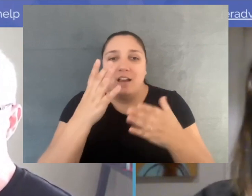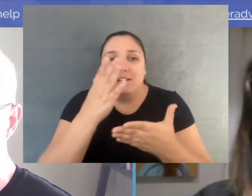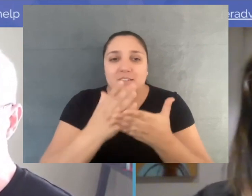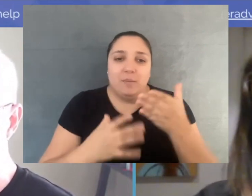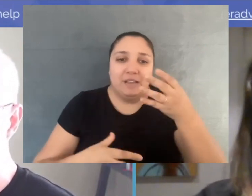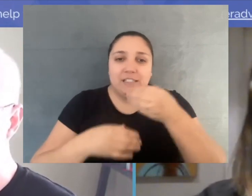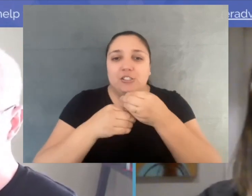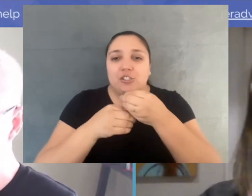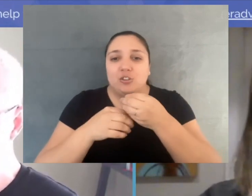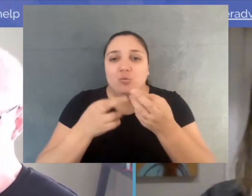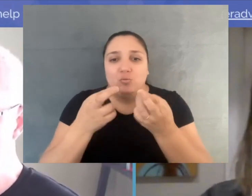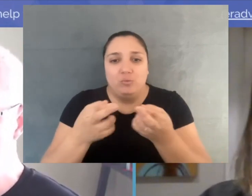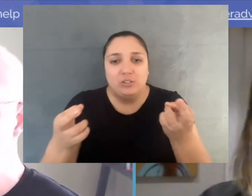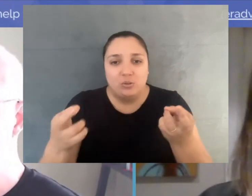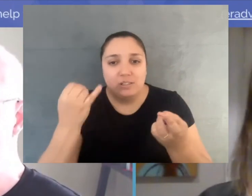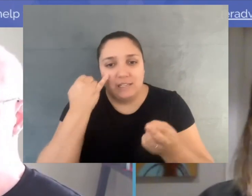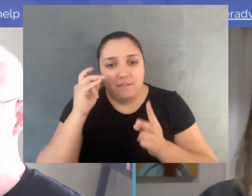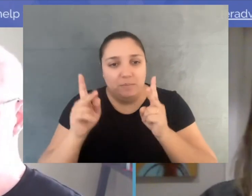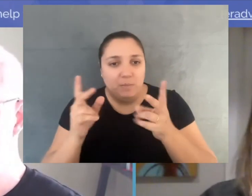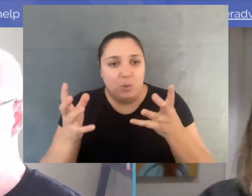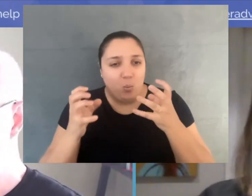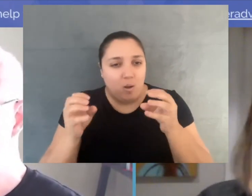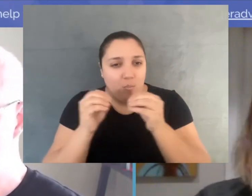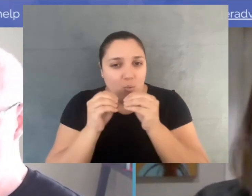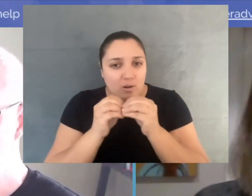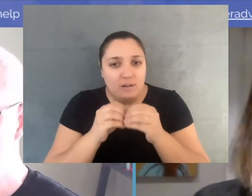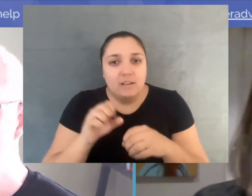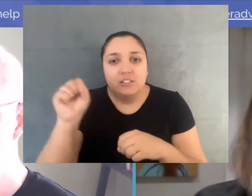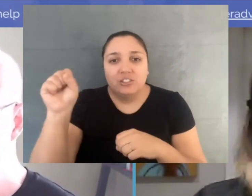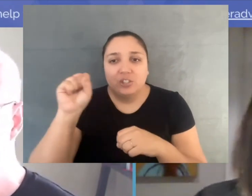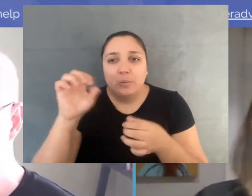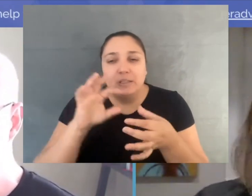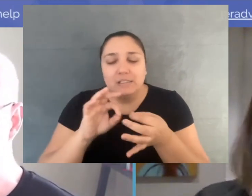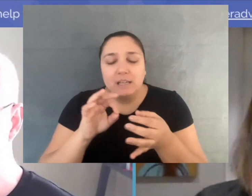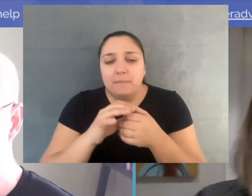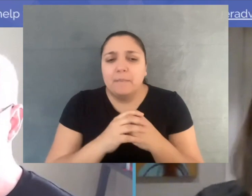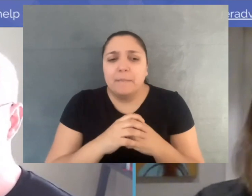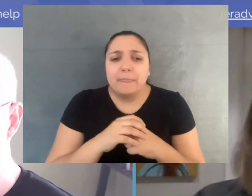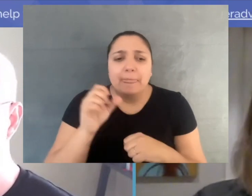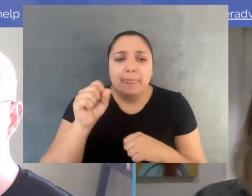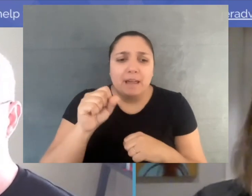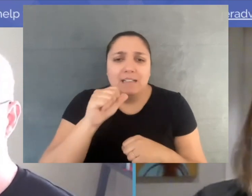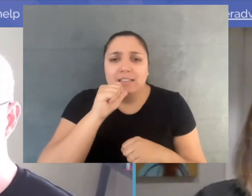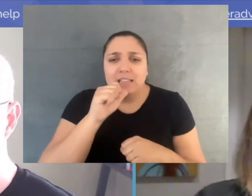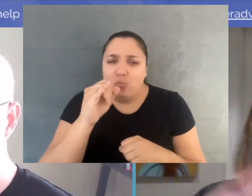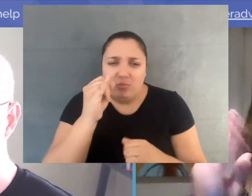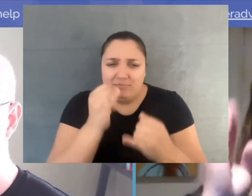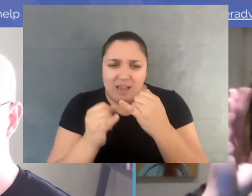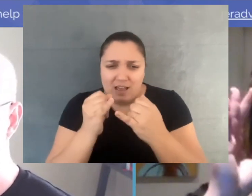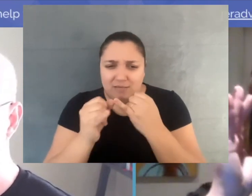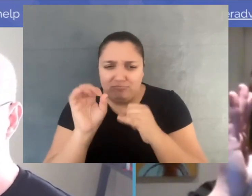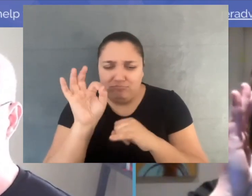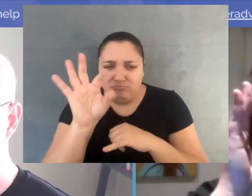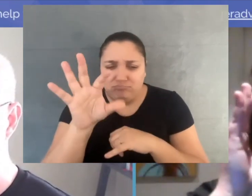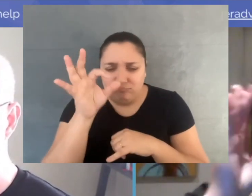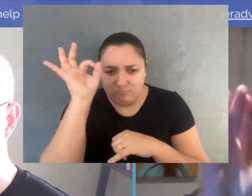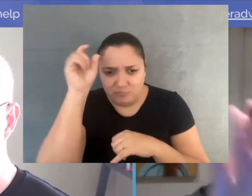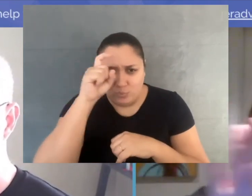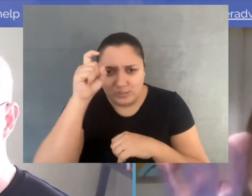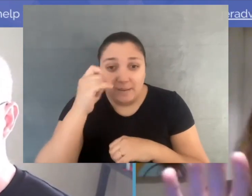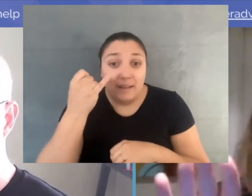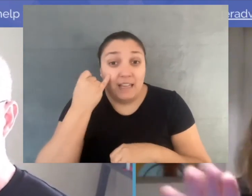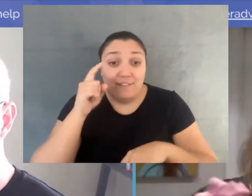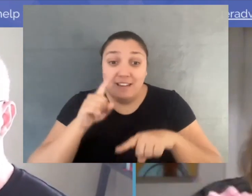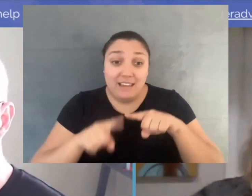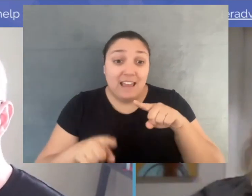And so you're also going to be able to maybe provide some additional links or resources if people would like to know more. Yeah, and it's not necessarily my